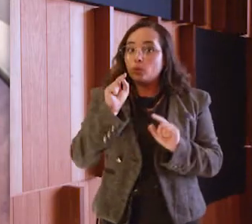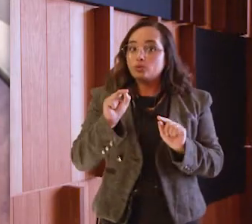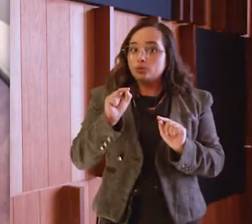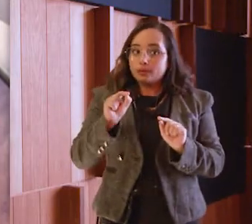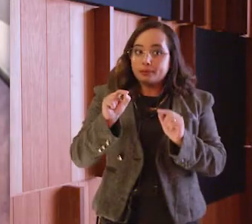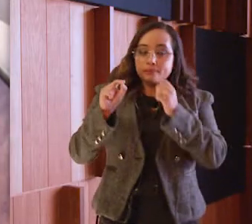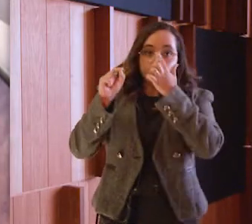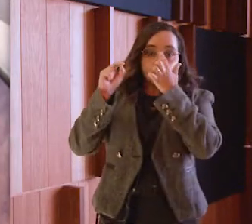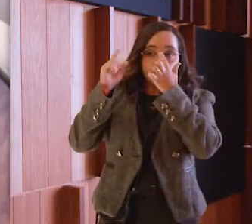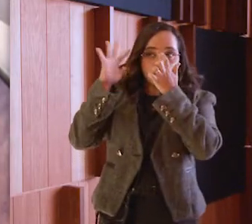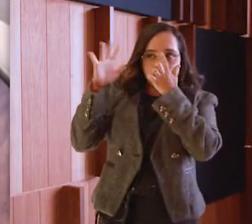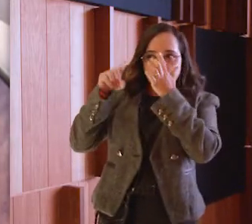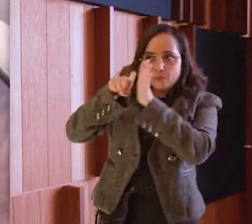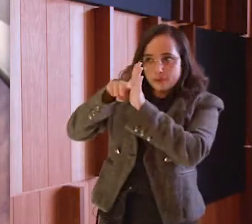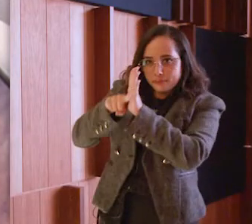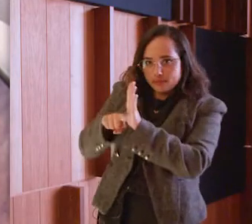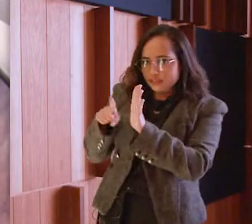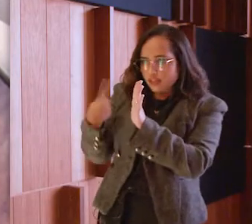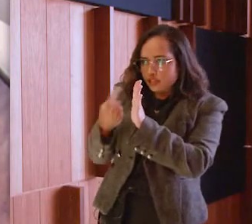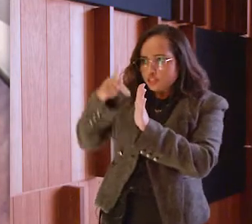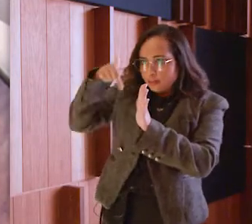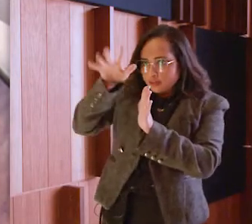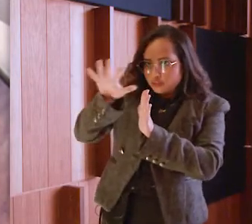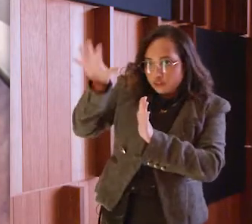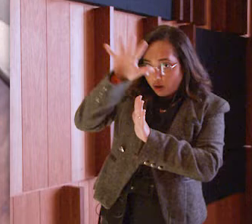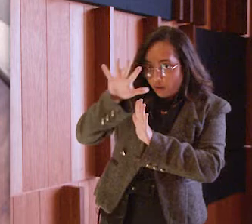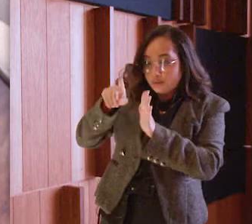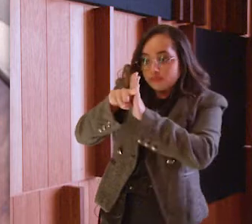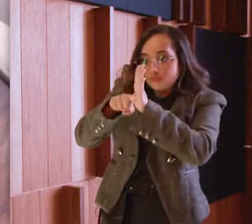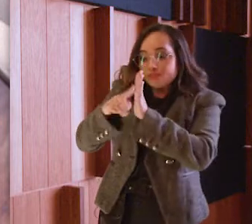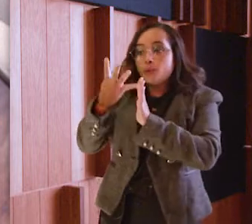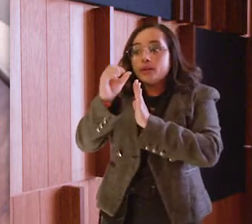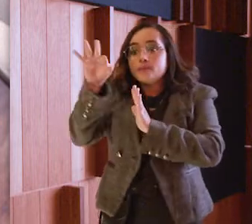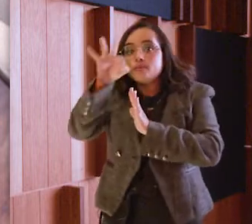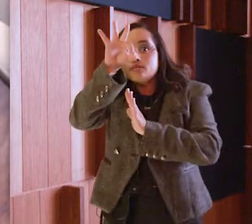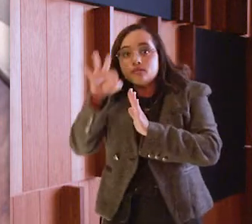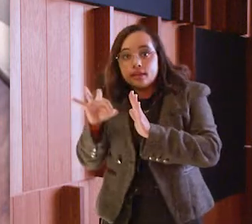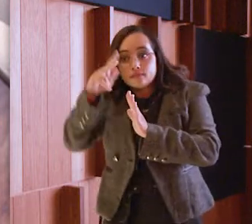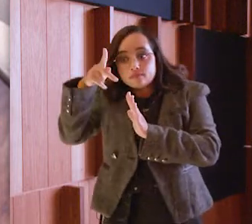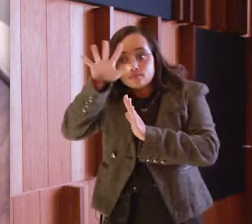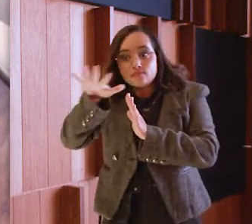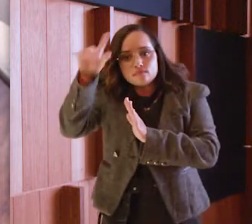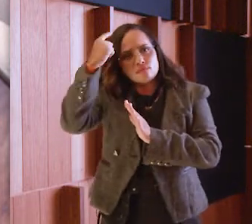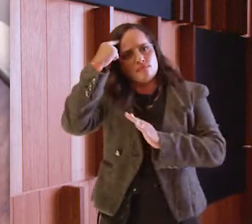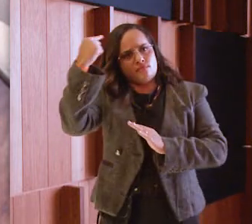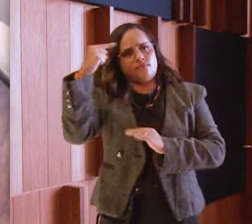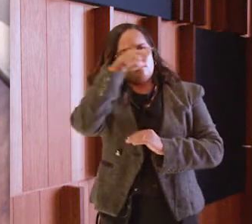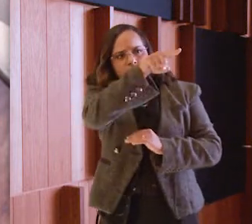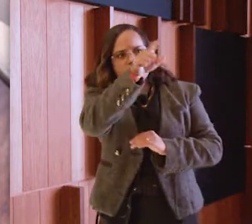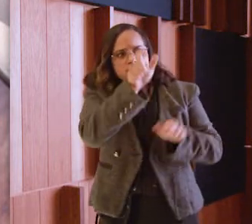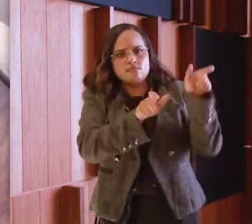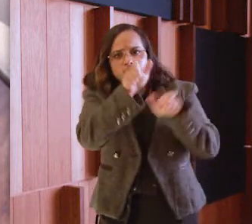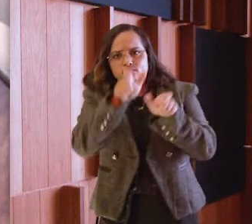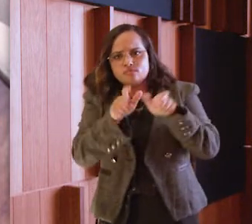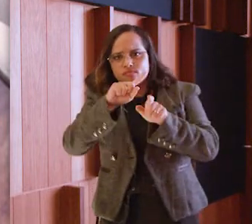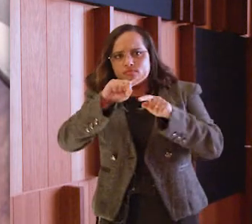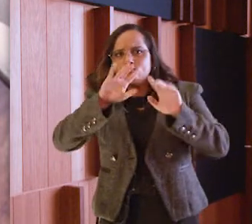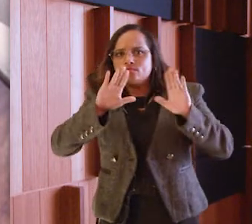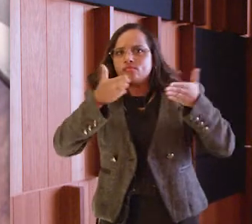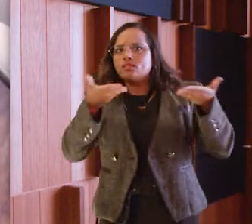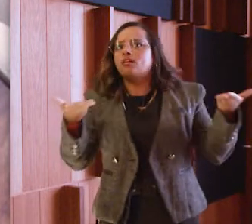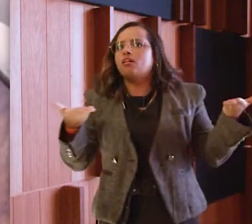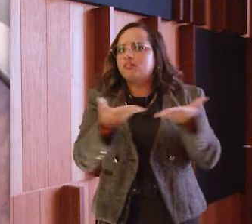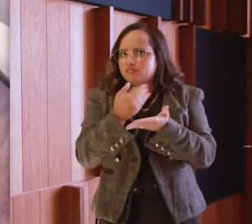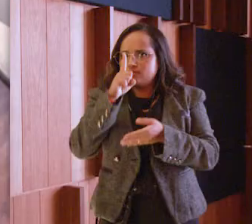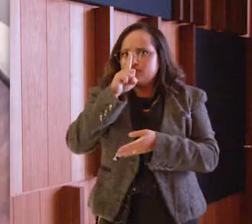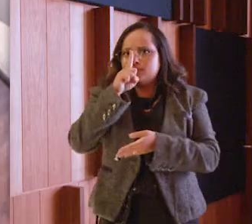40% of CEOs believe that their operating models could be at risk and that their organizations are not fit. It may not